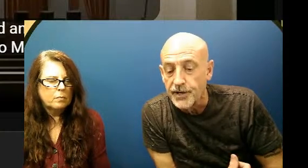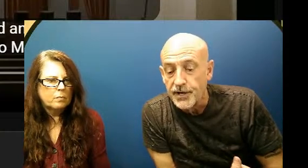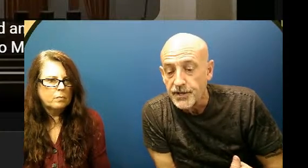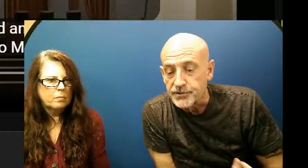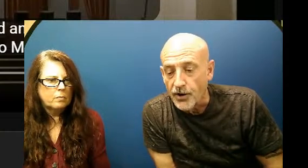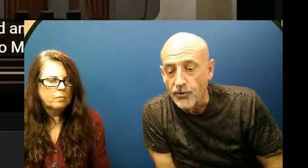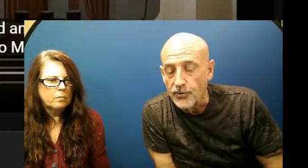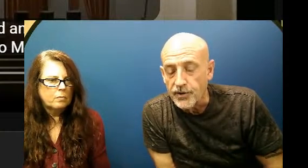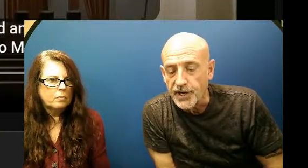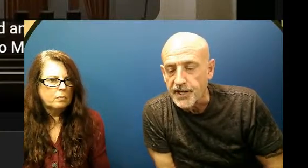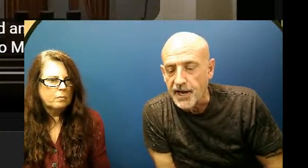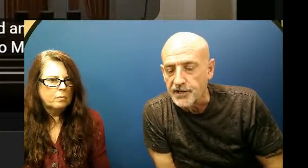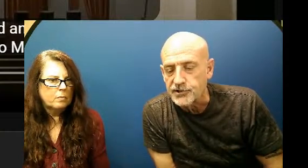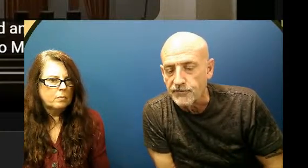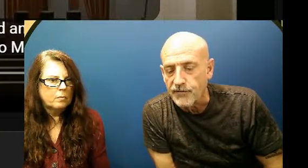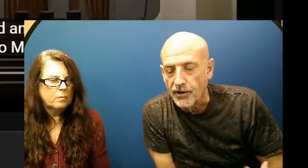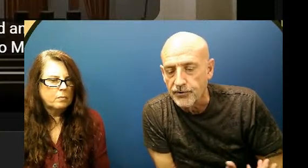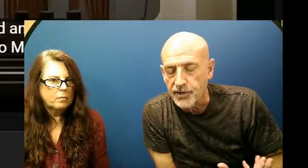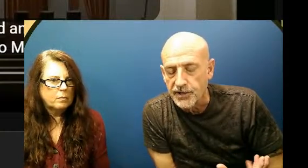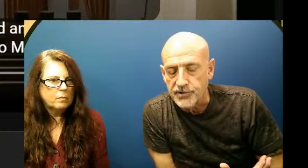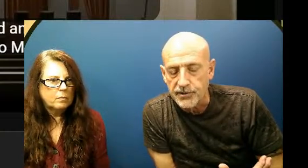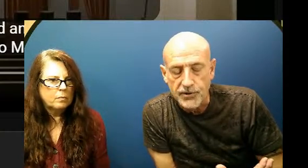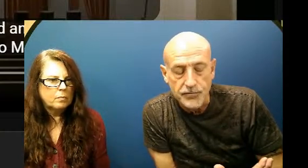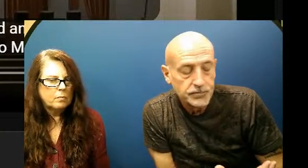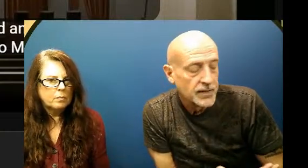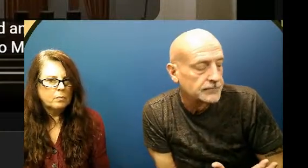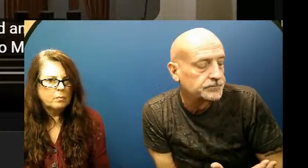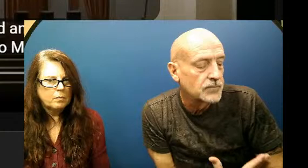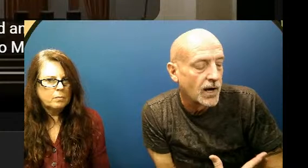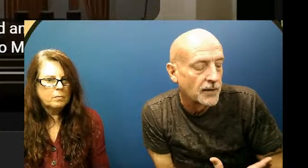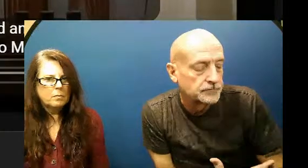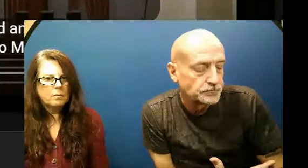precedent. So it can't justify all the things they do.